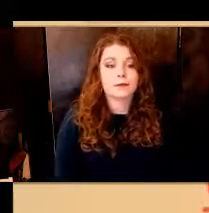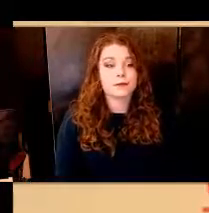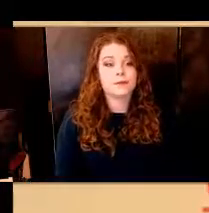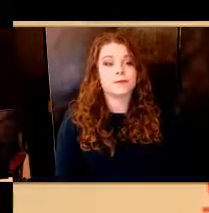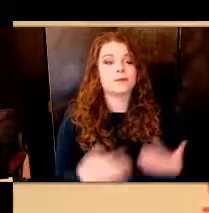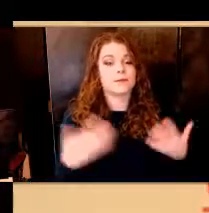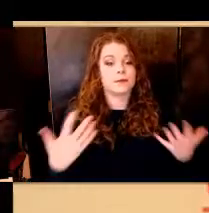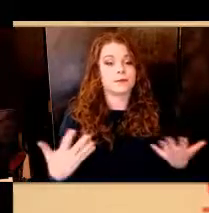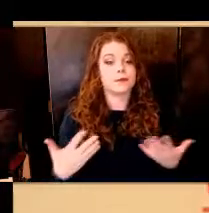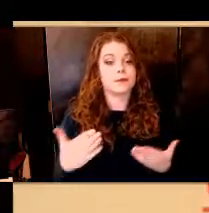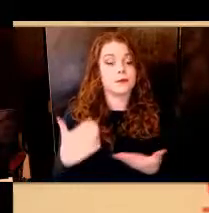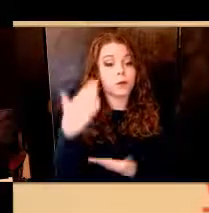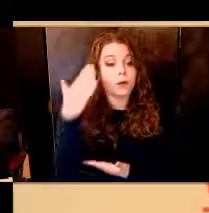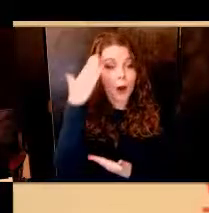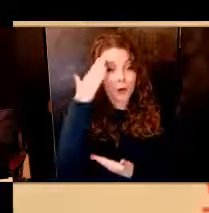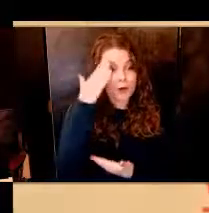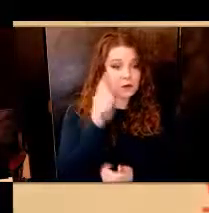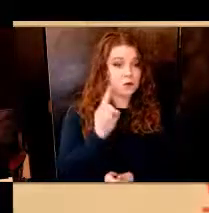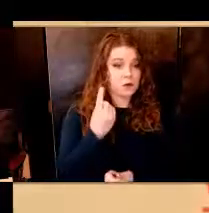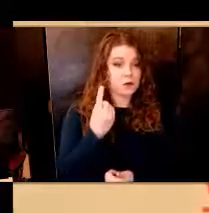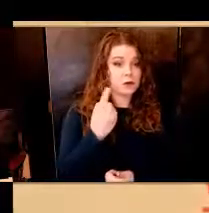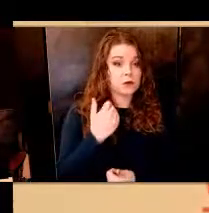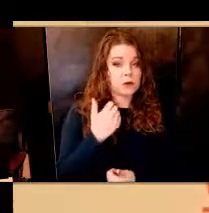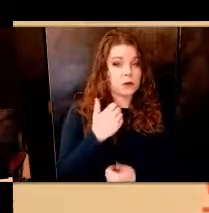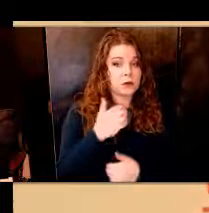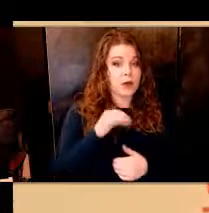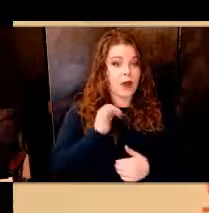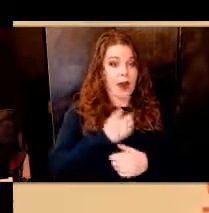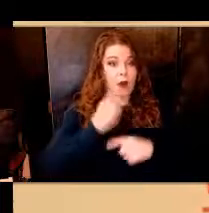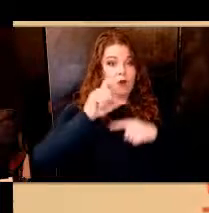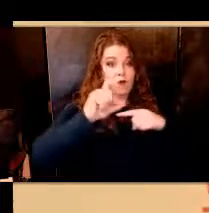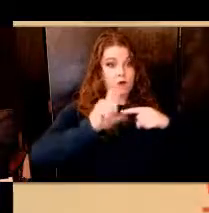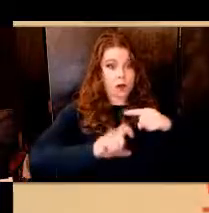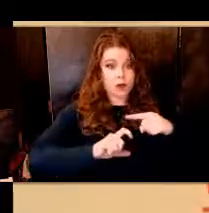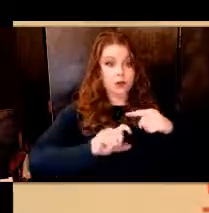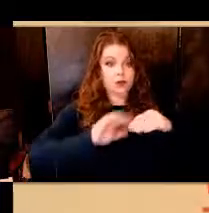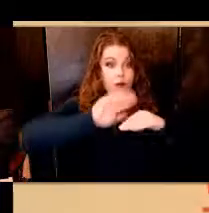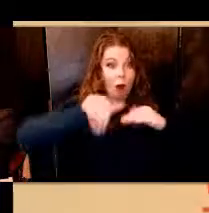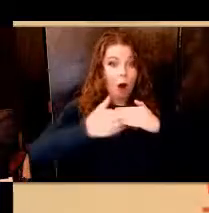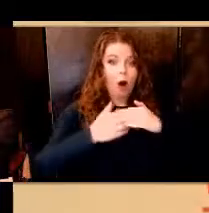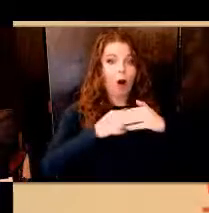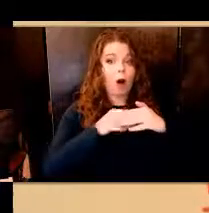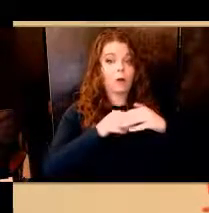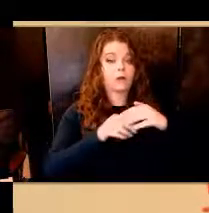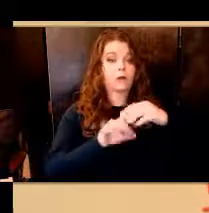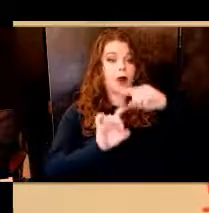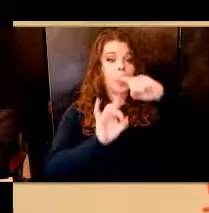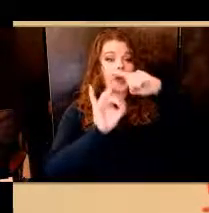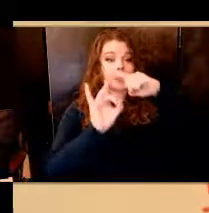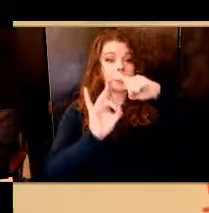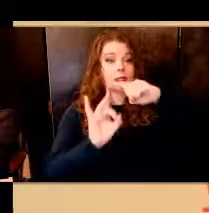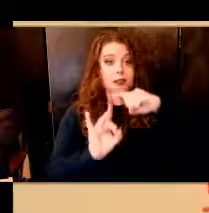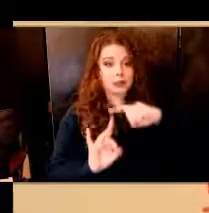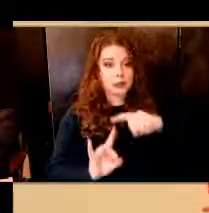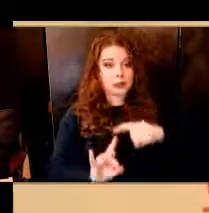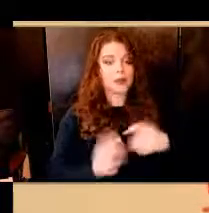So I know that I originally had turned our fractions into eighths, and I'm really glad that I have this original paper here because